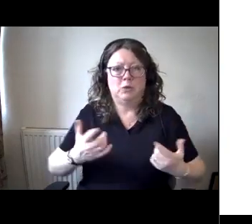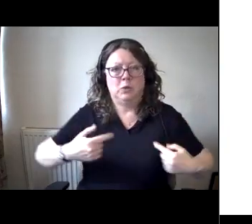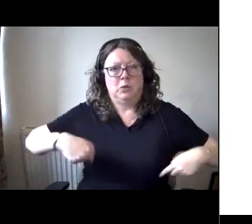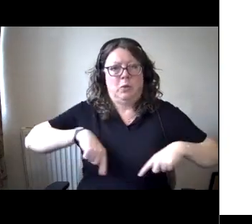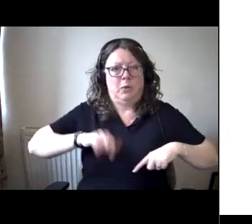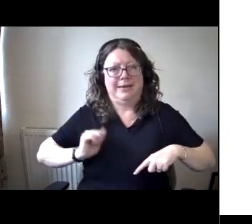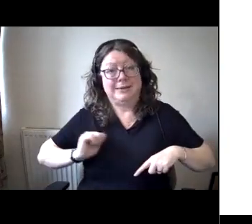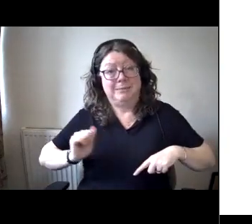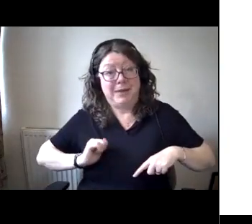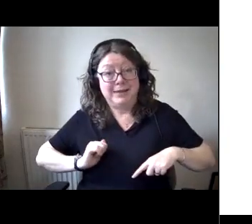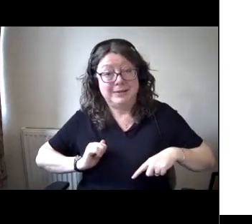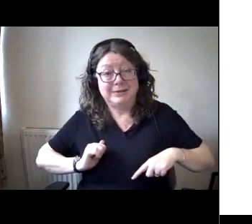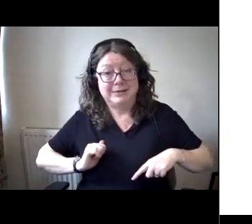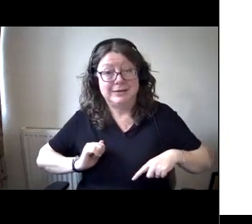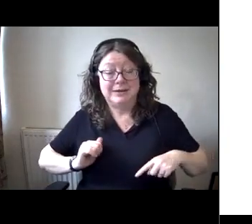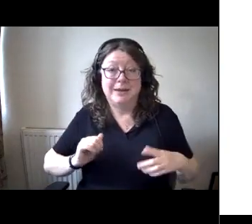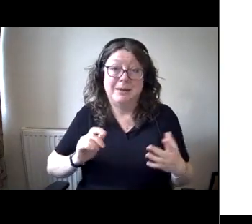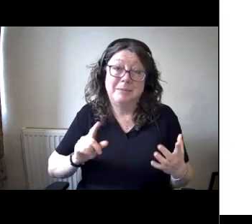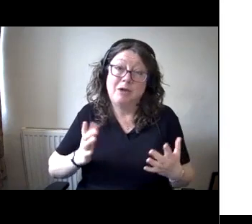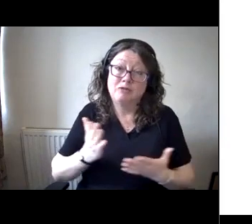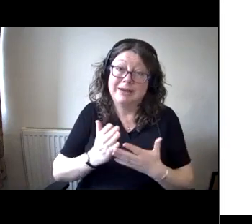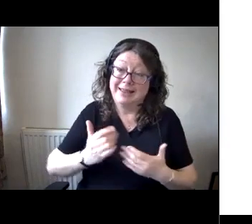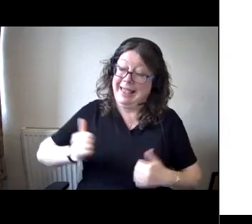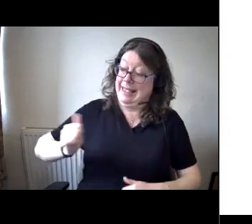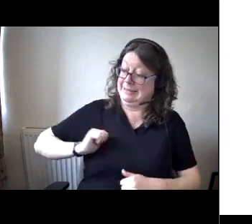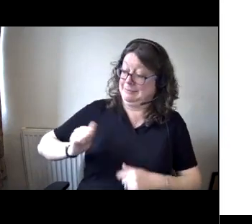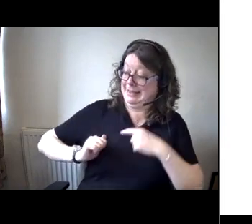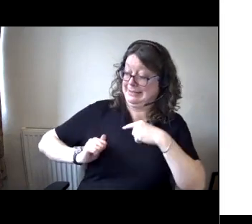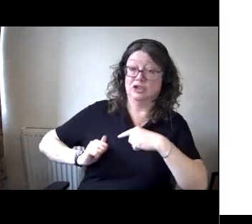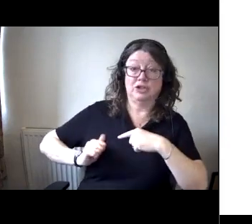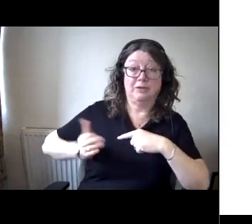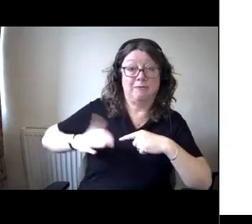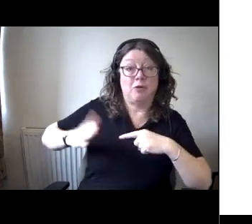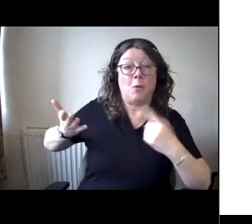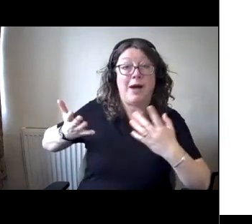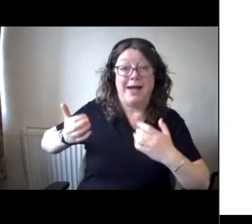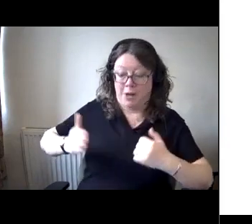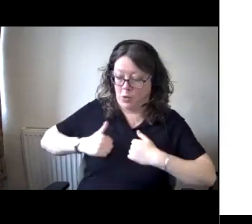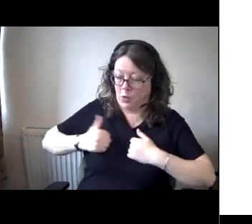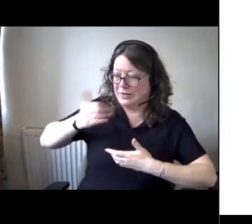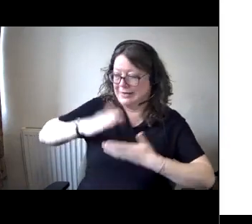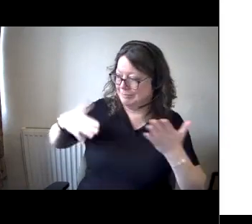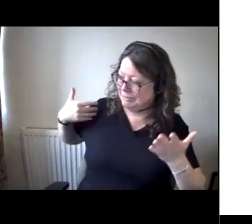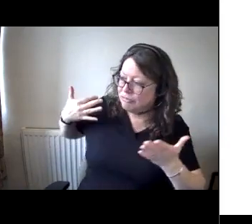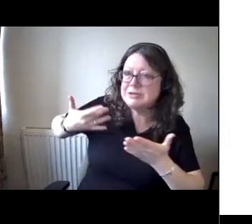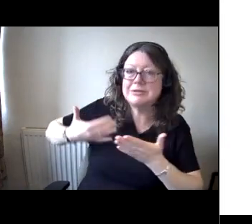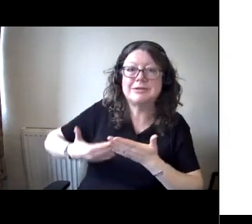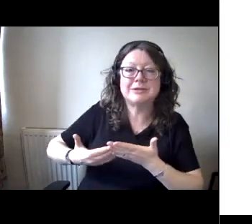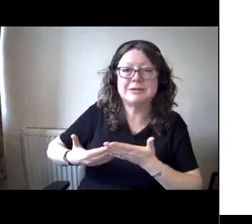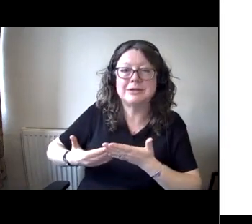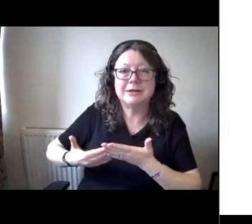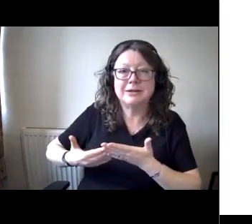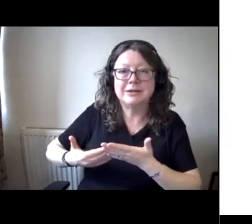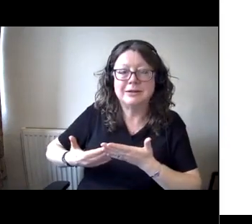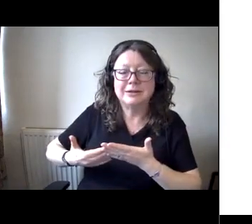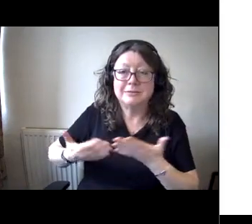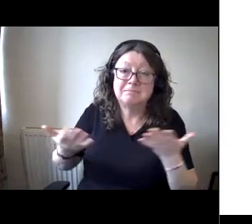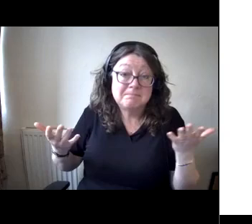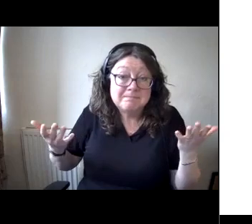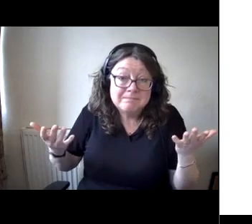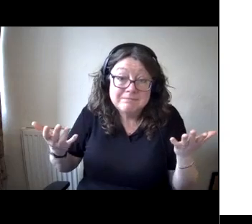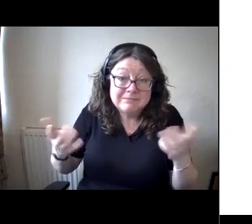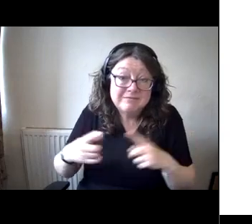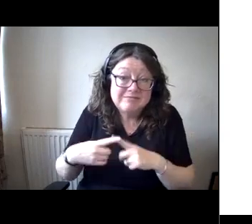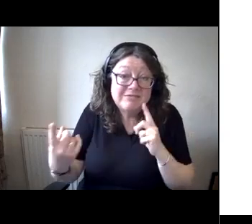because we're bringing our social experience and what we know into the social world. You know, it can be the